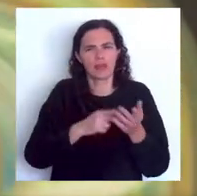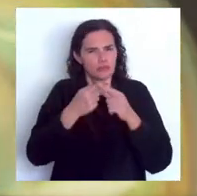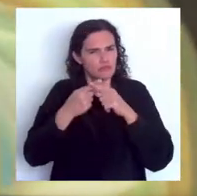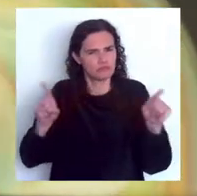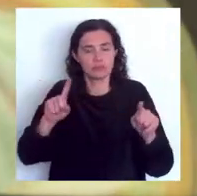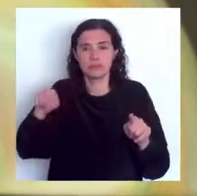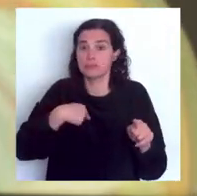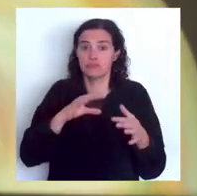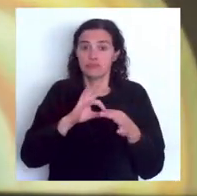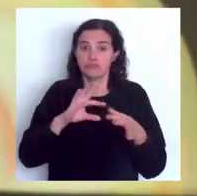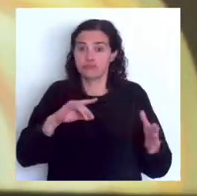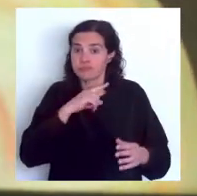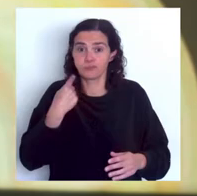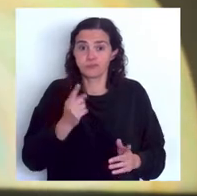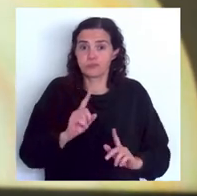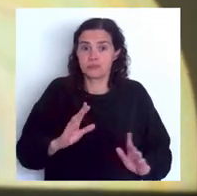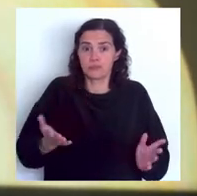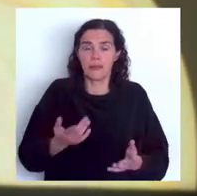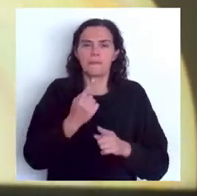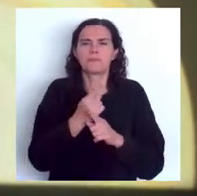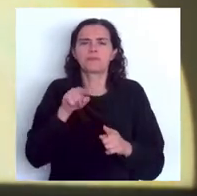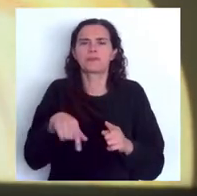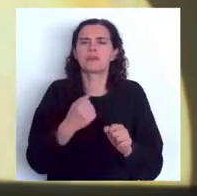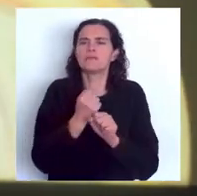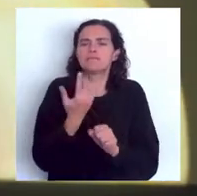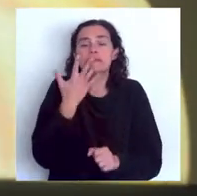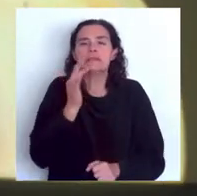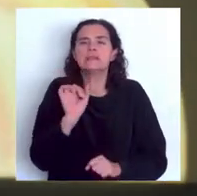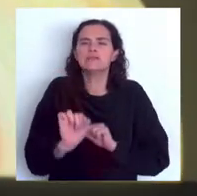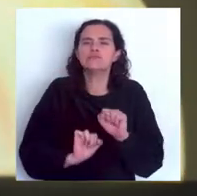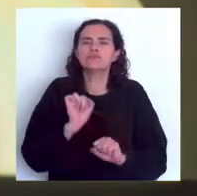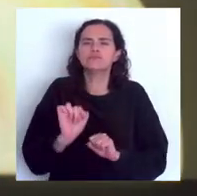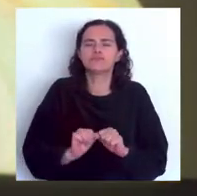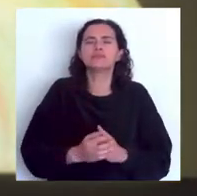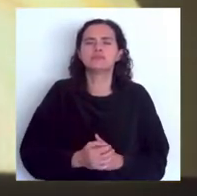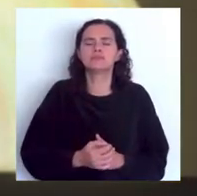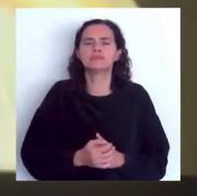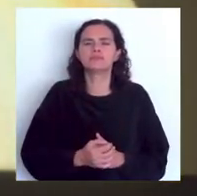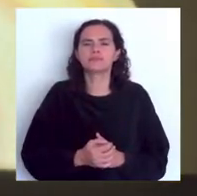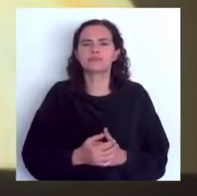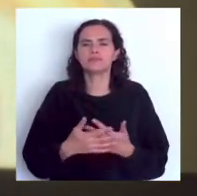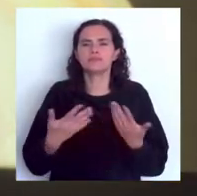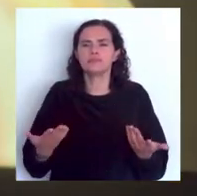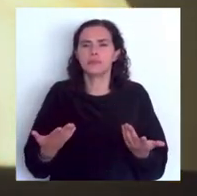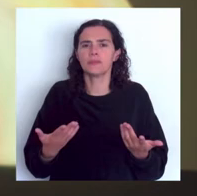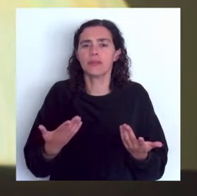reality. And you cannot disconnect that to their attempt to